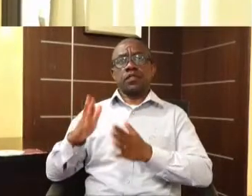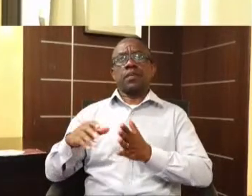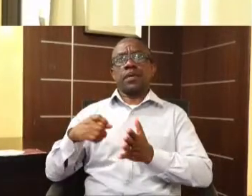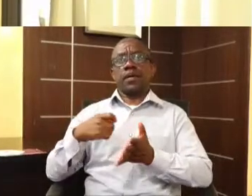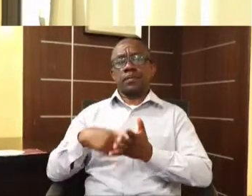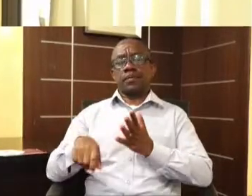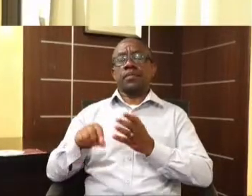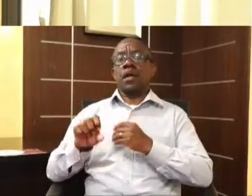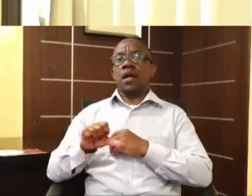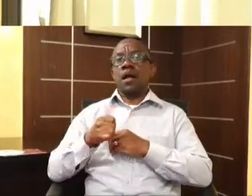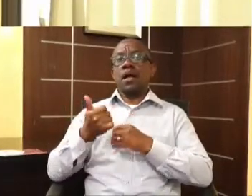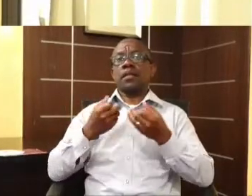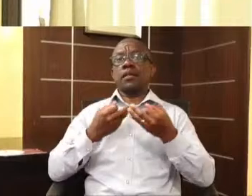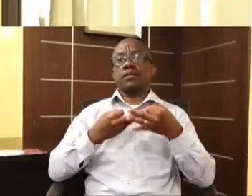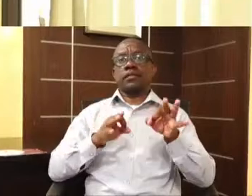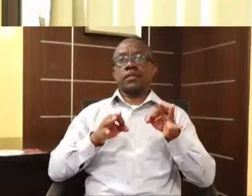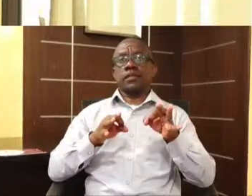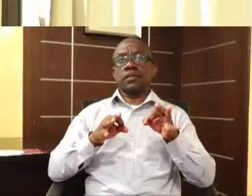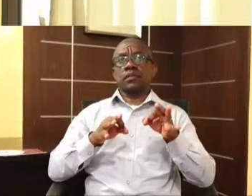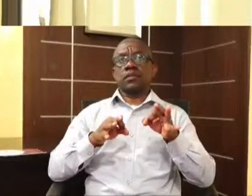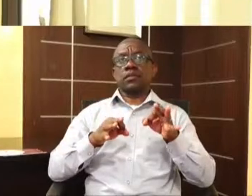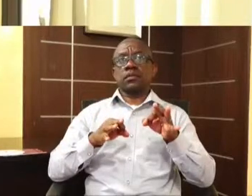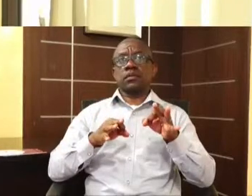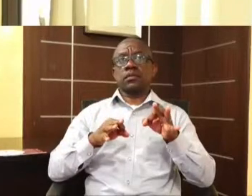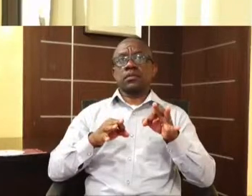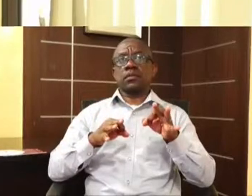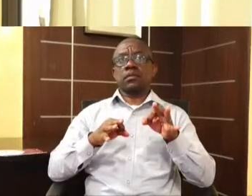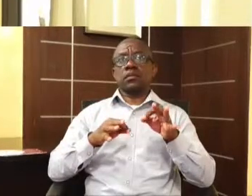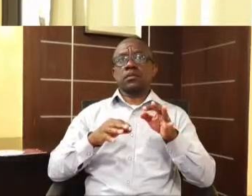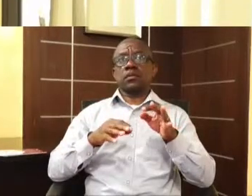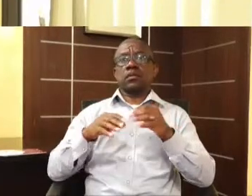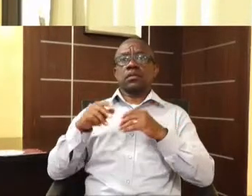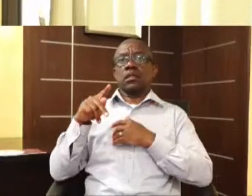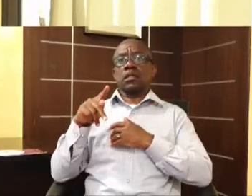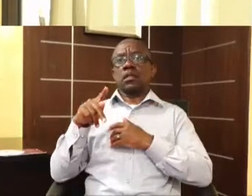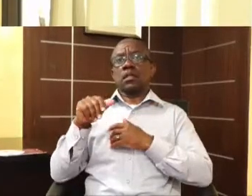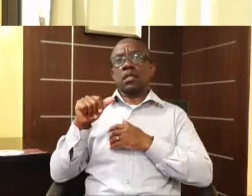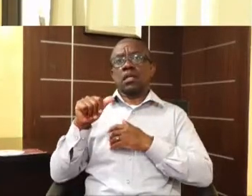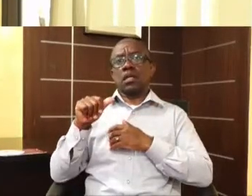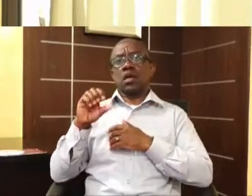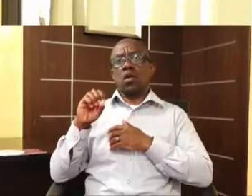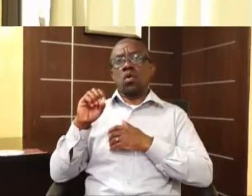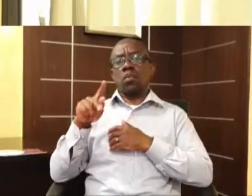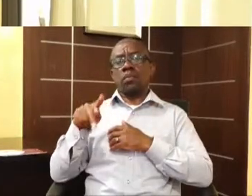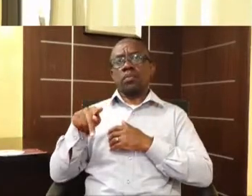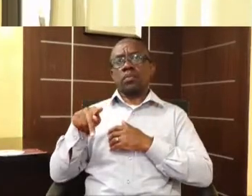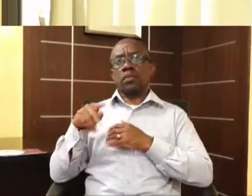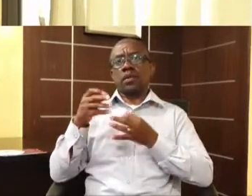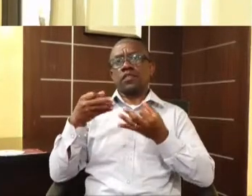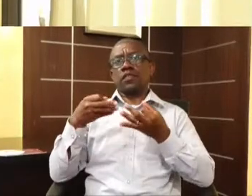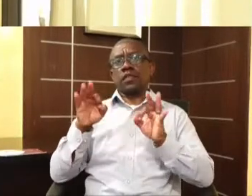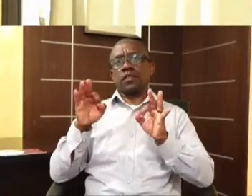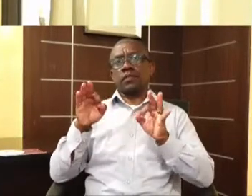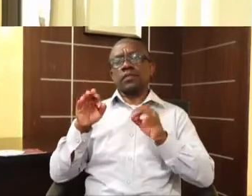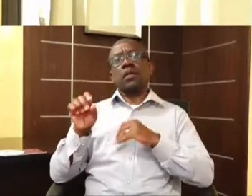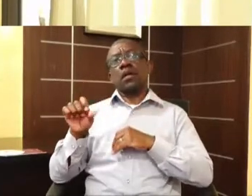free. So, for instance, I told you CALP is free access. There are some